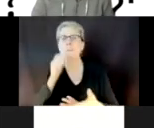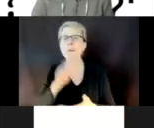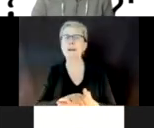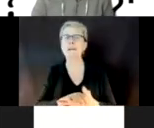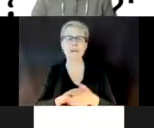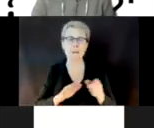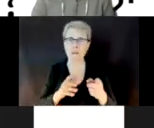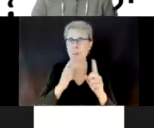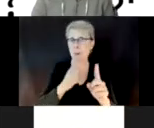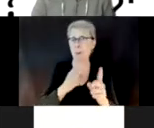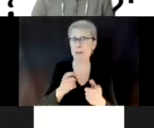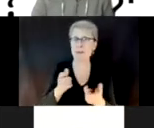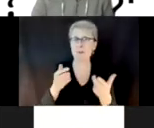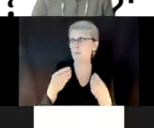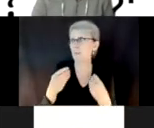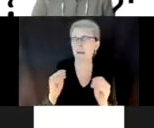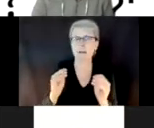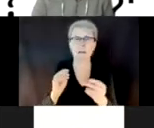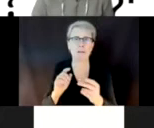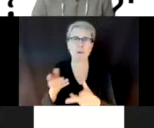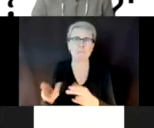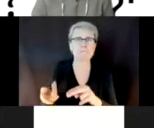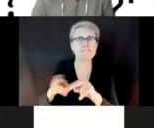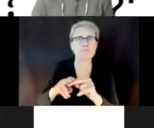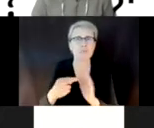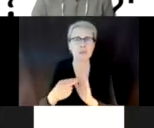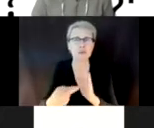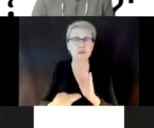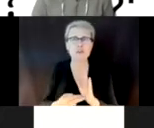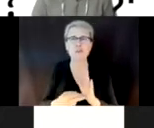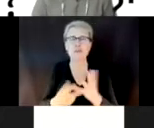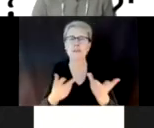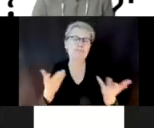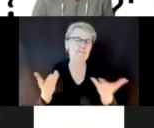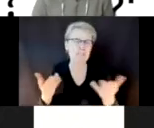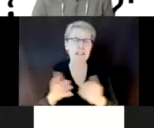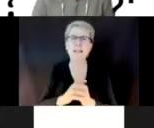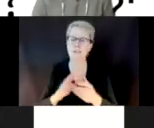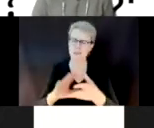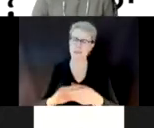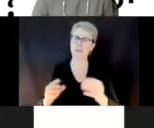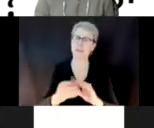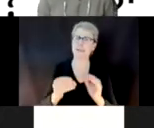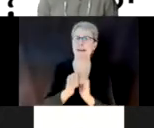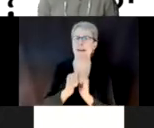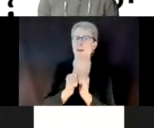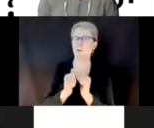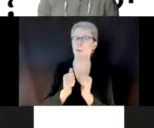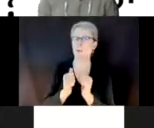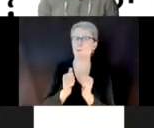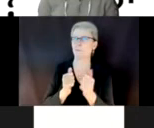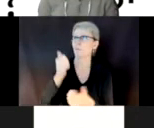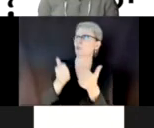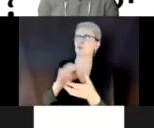something or get registrations or signups. The kinds of stories that you tell to accomplish these goals, these are just examples